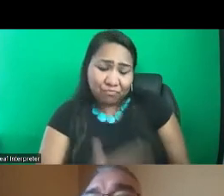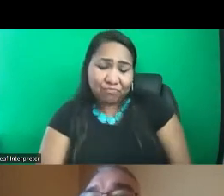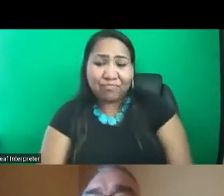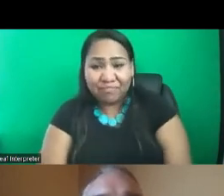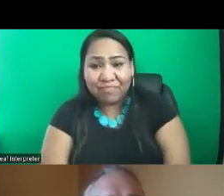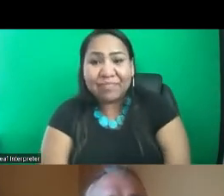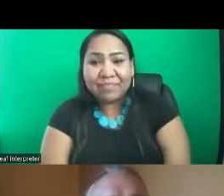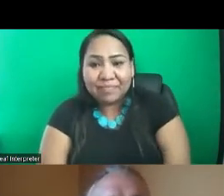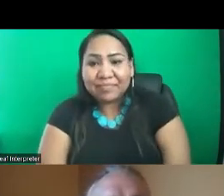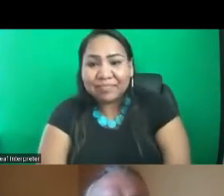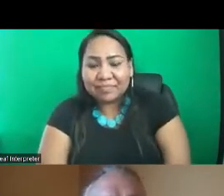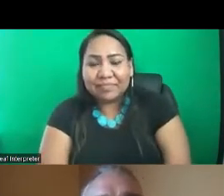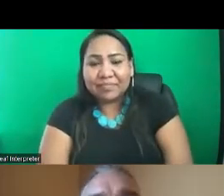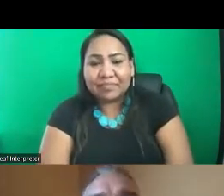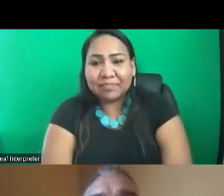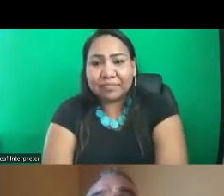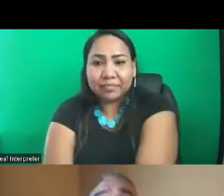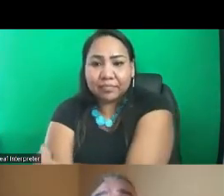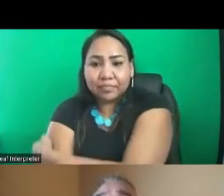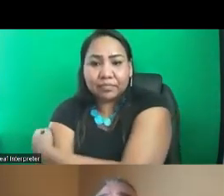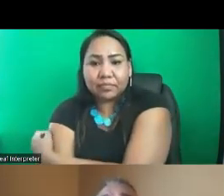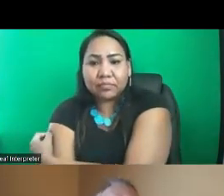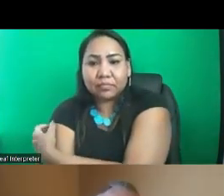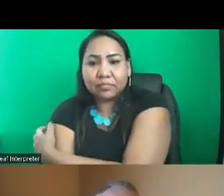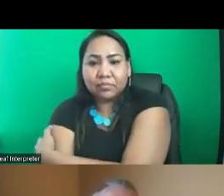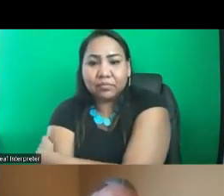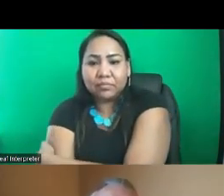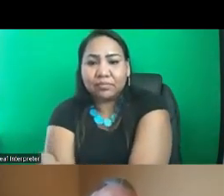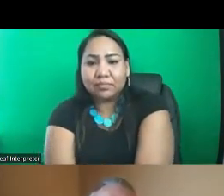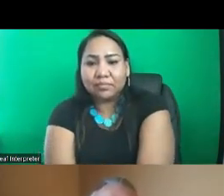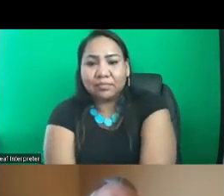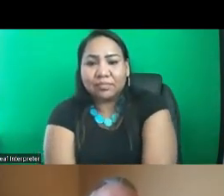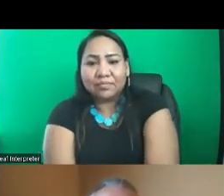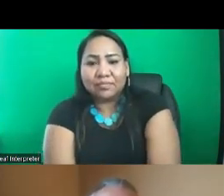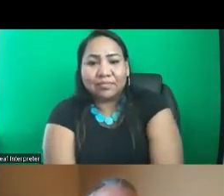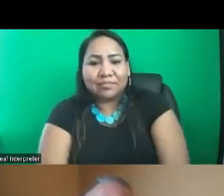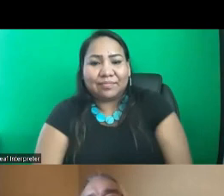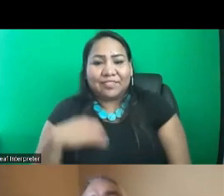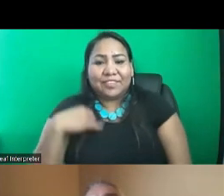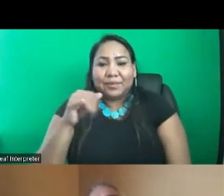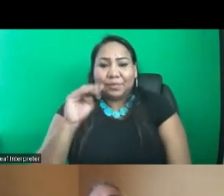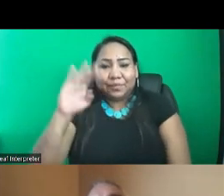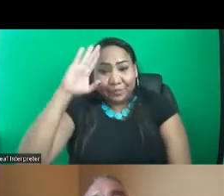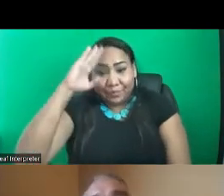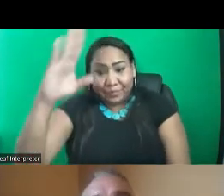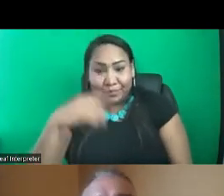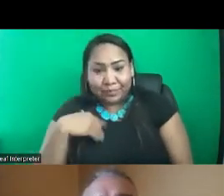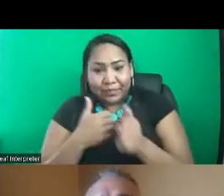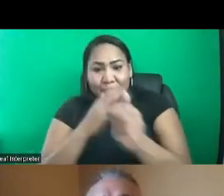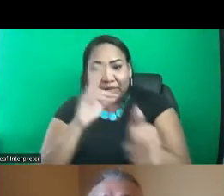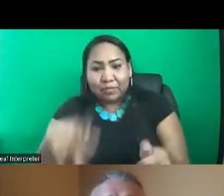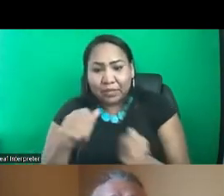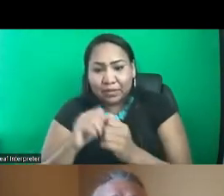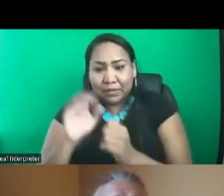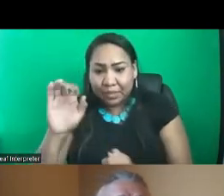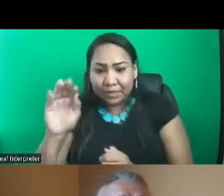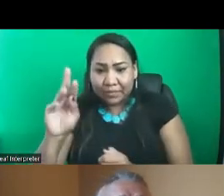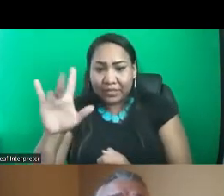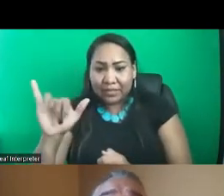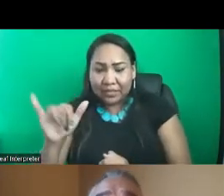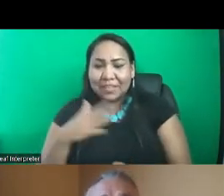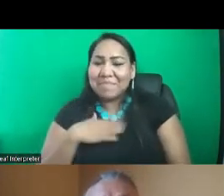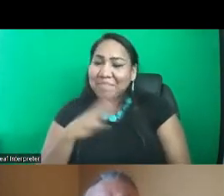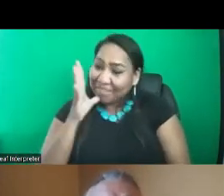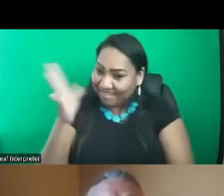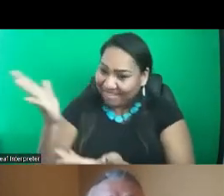Hi, I'd just like to follow up for Beverly, AKA Mom. But she really, with her